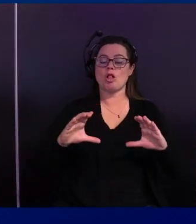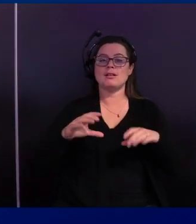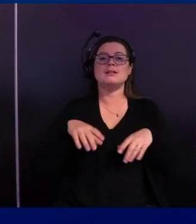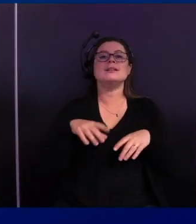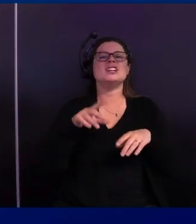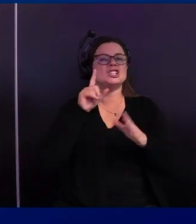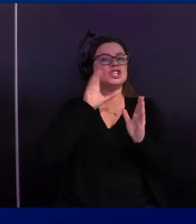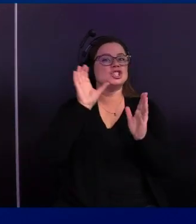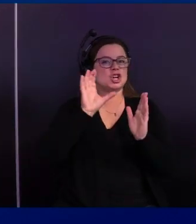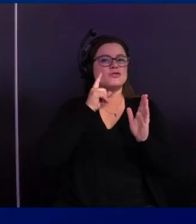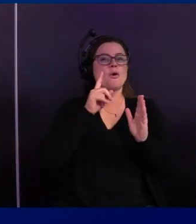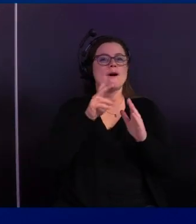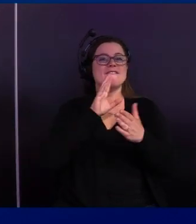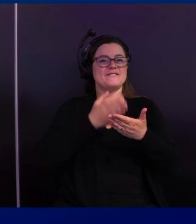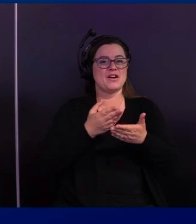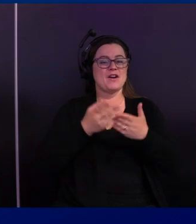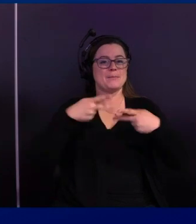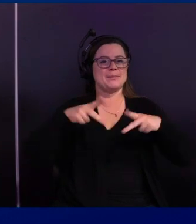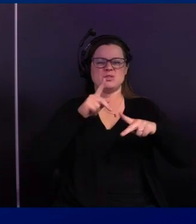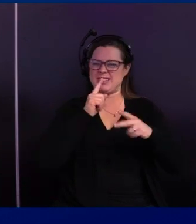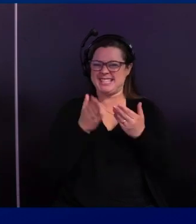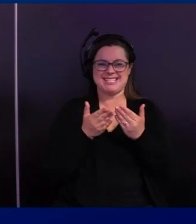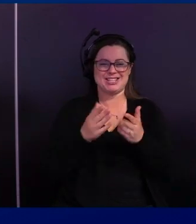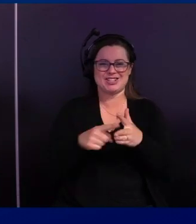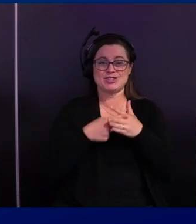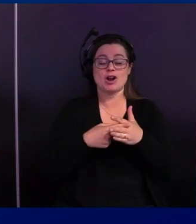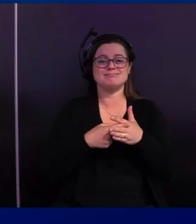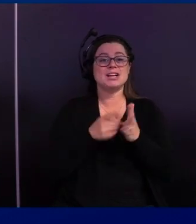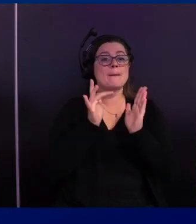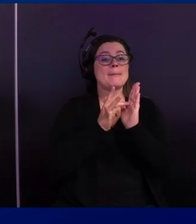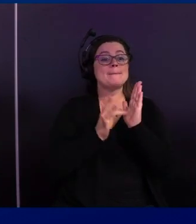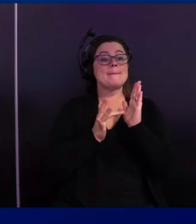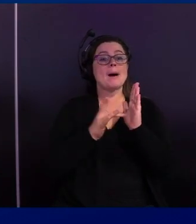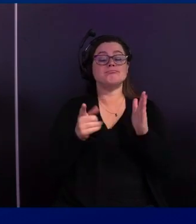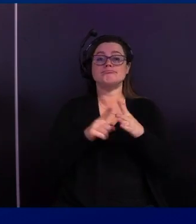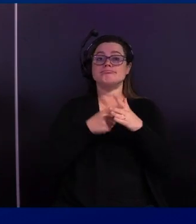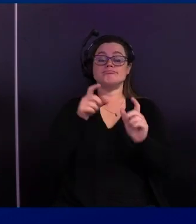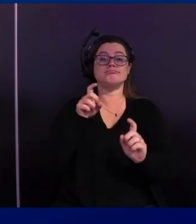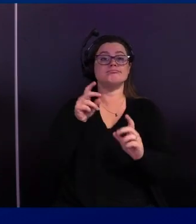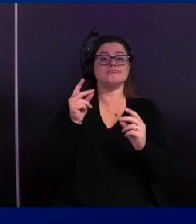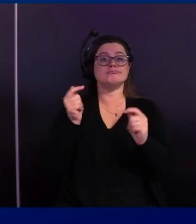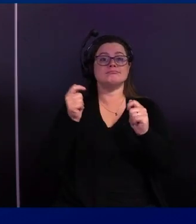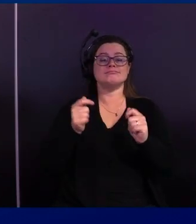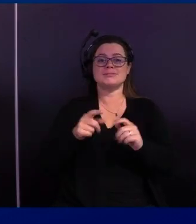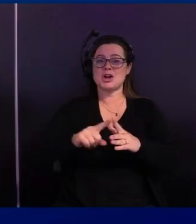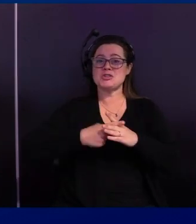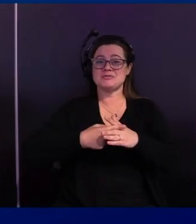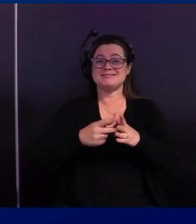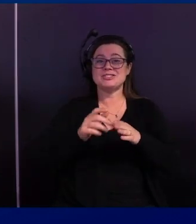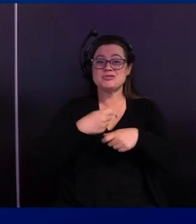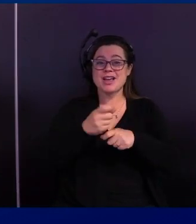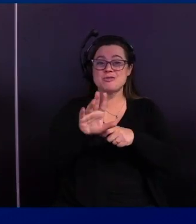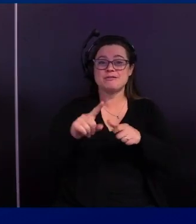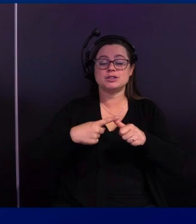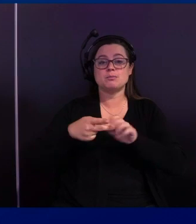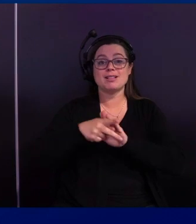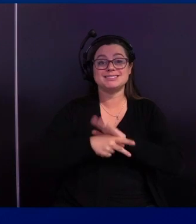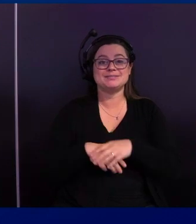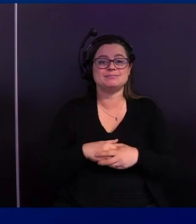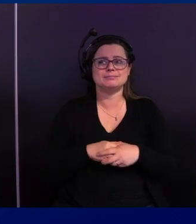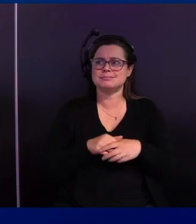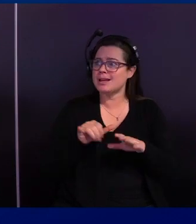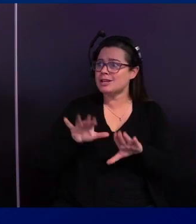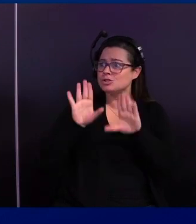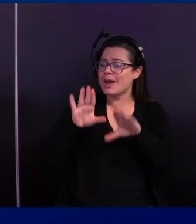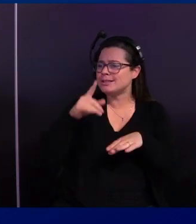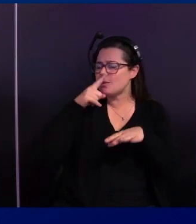get started. It's very easy. In a few clicks, you can get started, create your first policy. That's great. Would you be able to